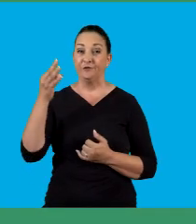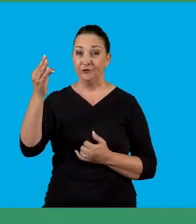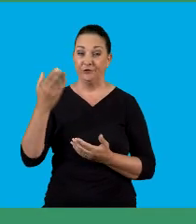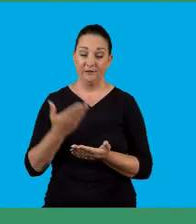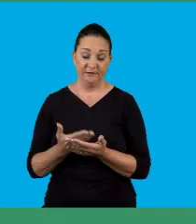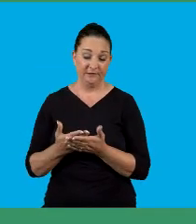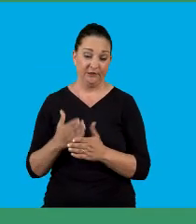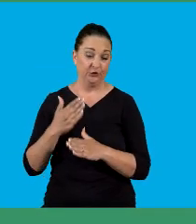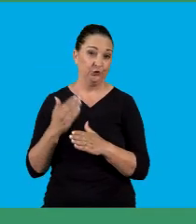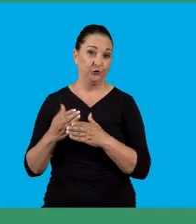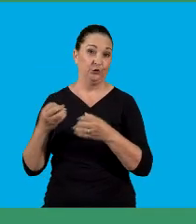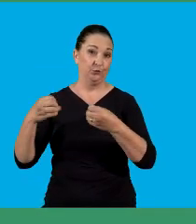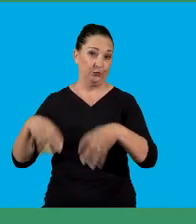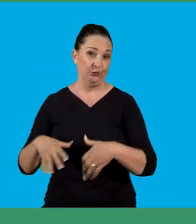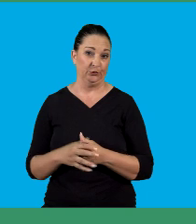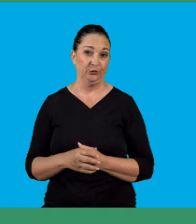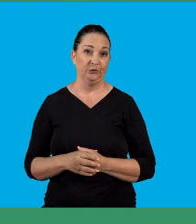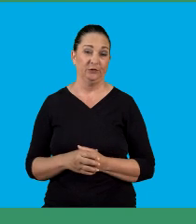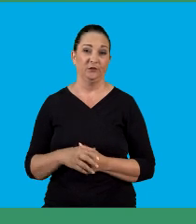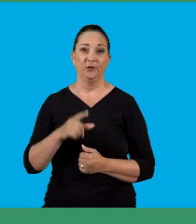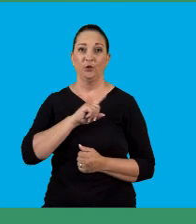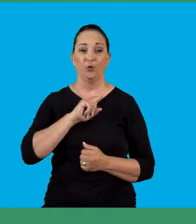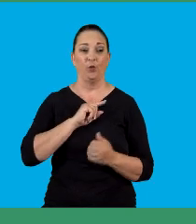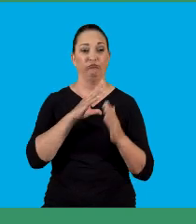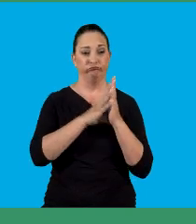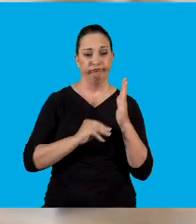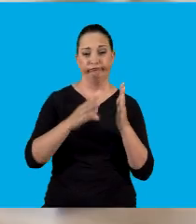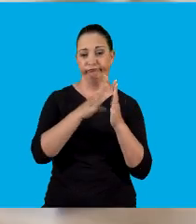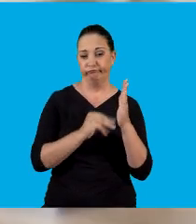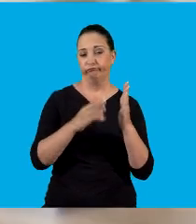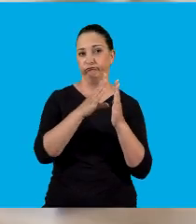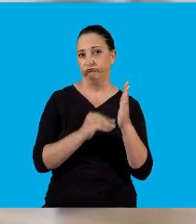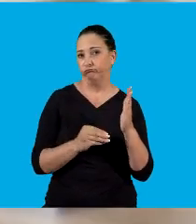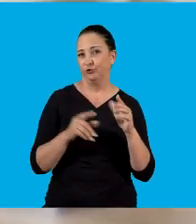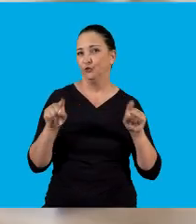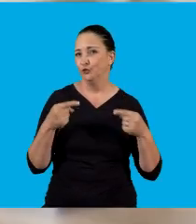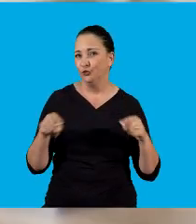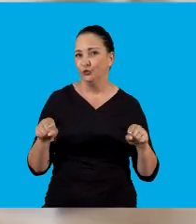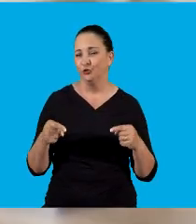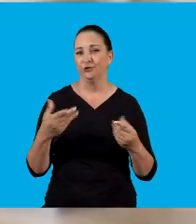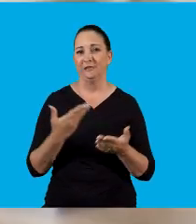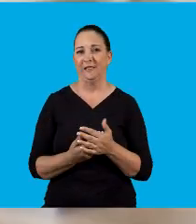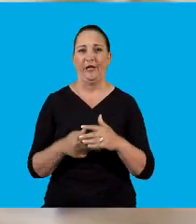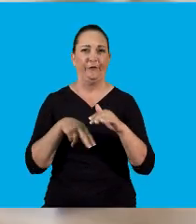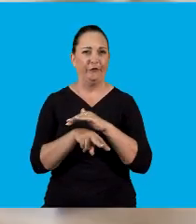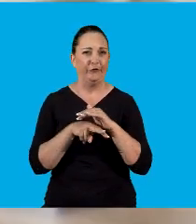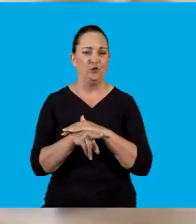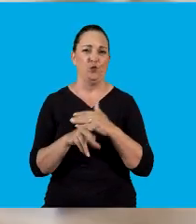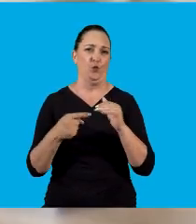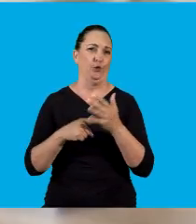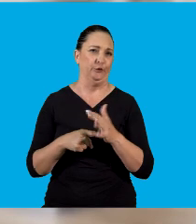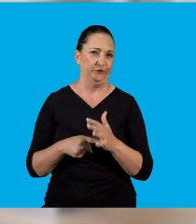Leads to job losses in the industry. So imagine if all of us were going to copy, reproduce the music,